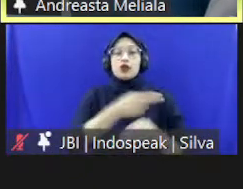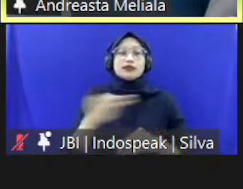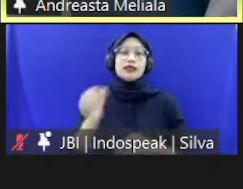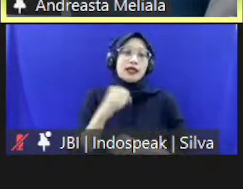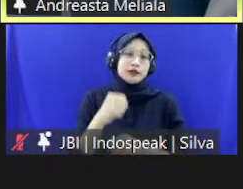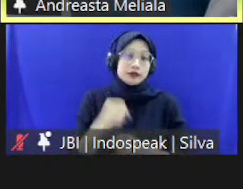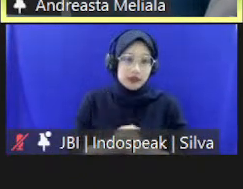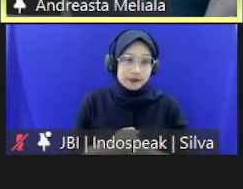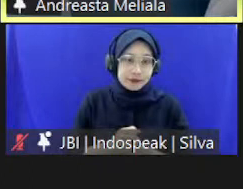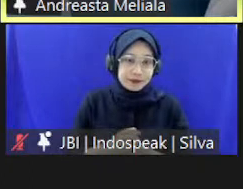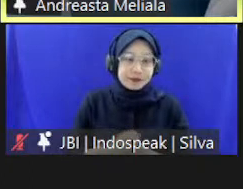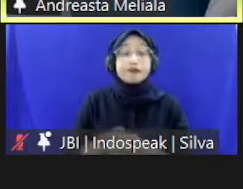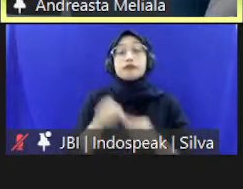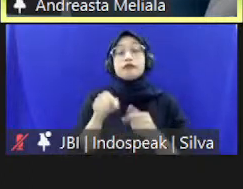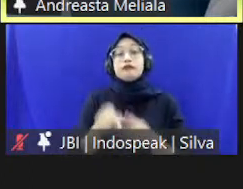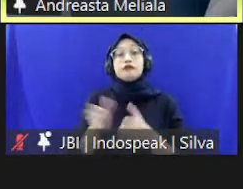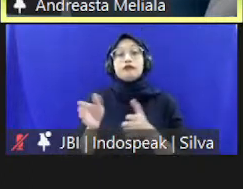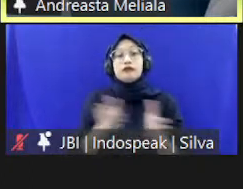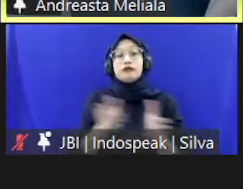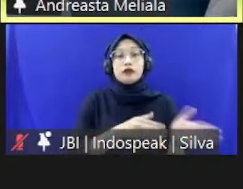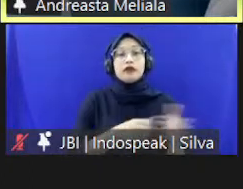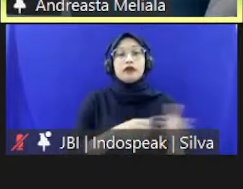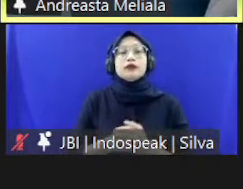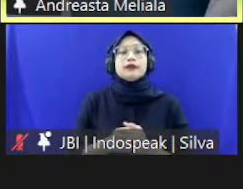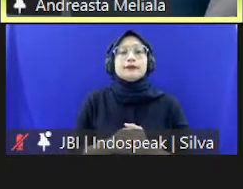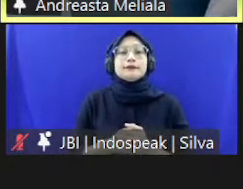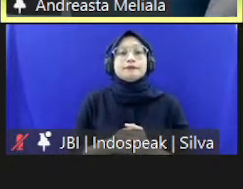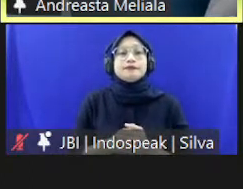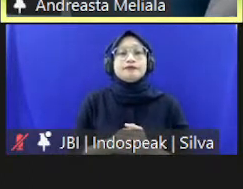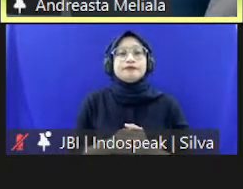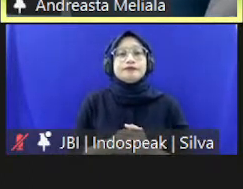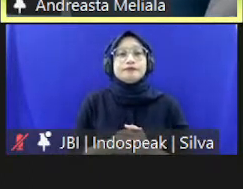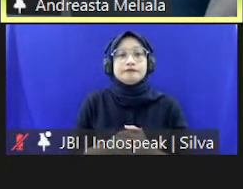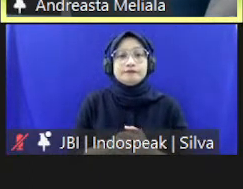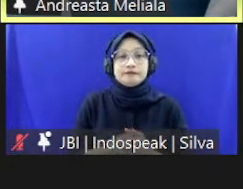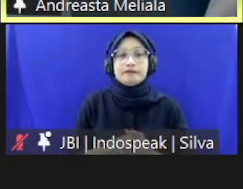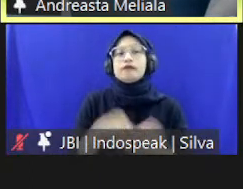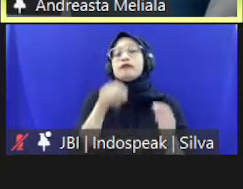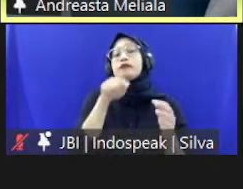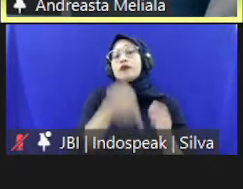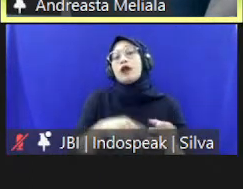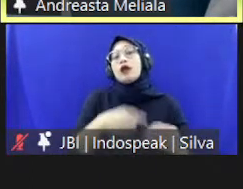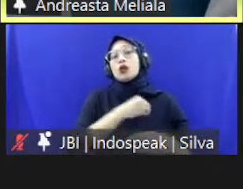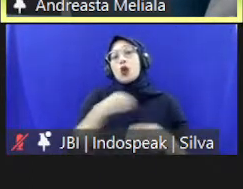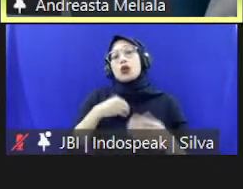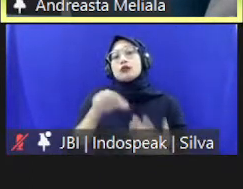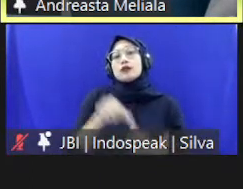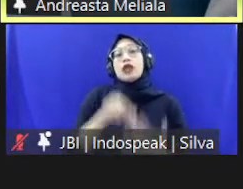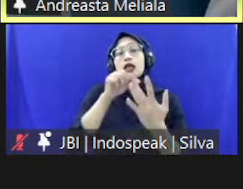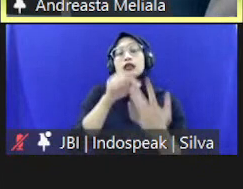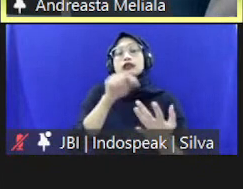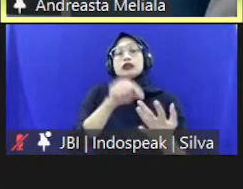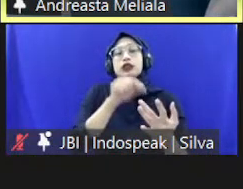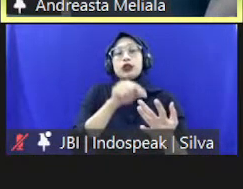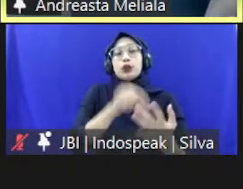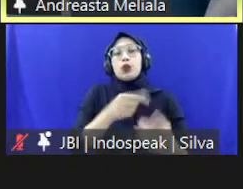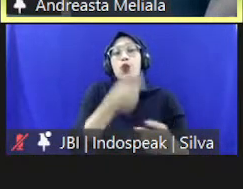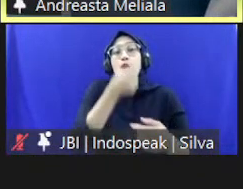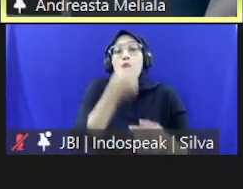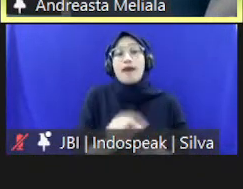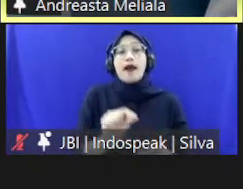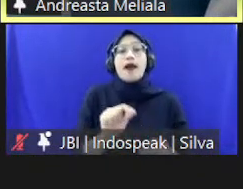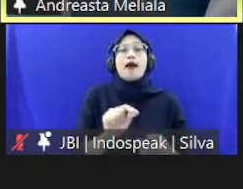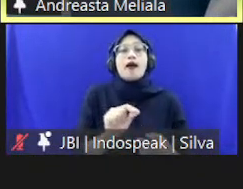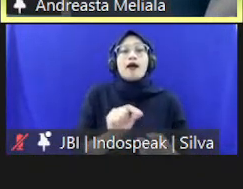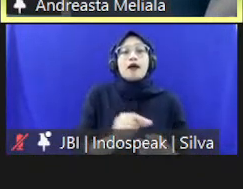medical specialists are only produced by public medical schools. Although the School of Medicine are mainly dominated